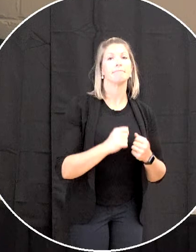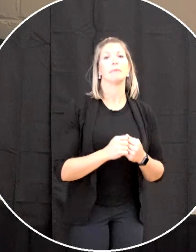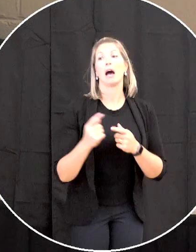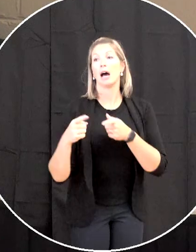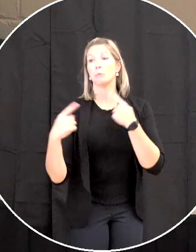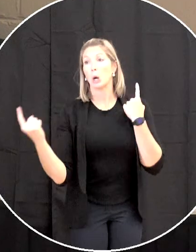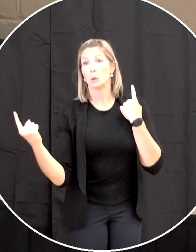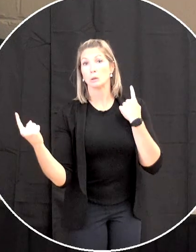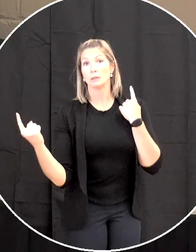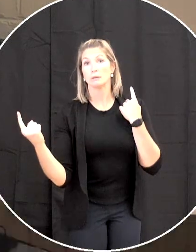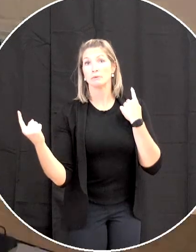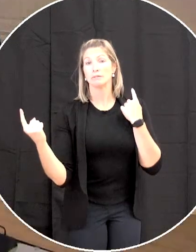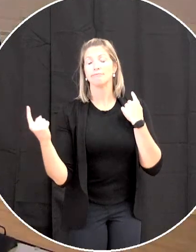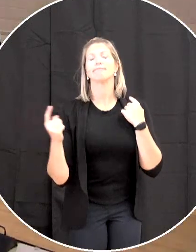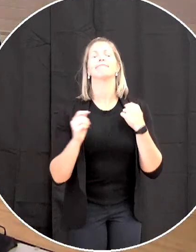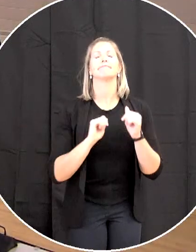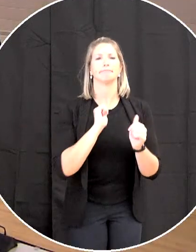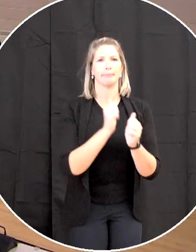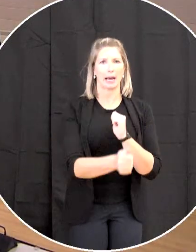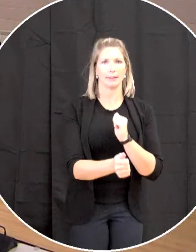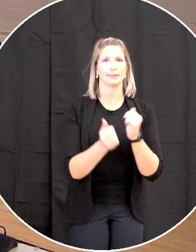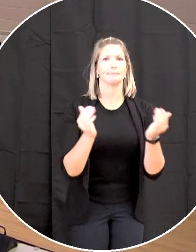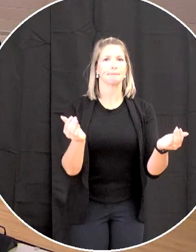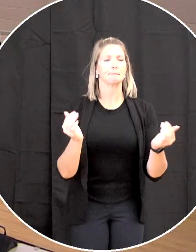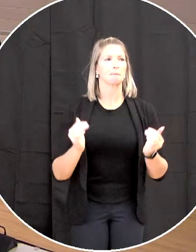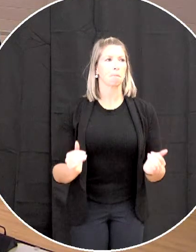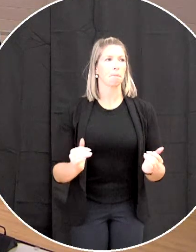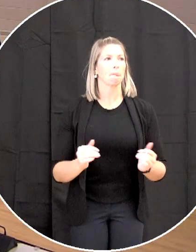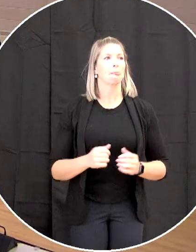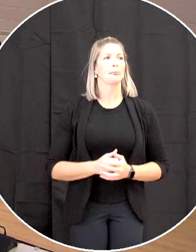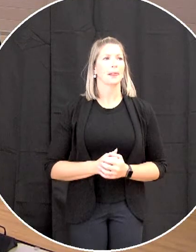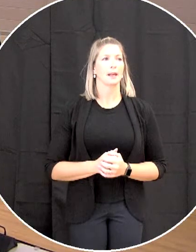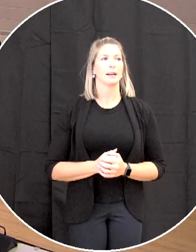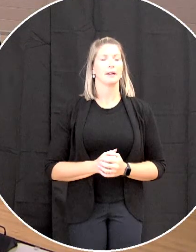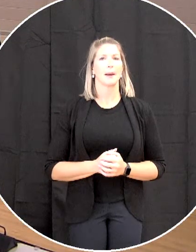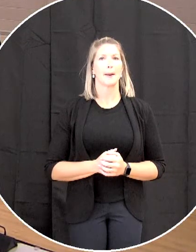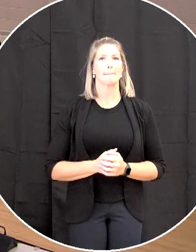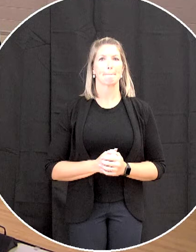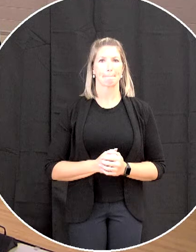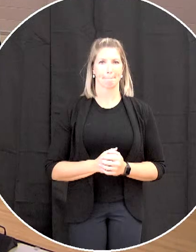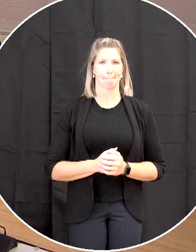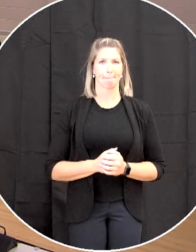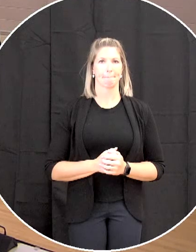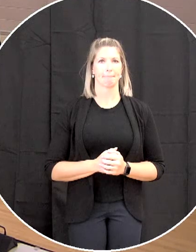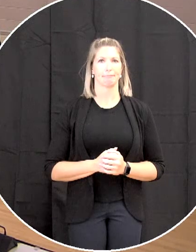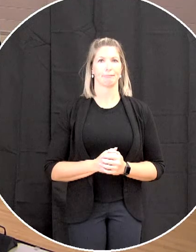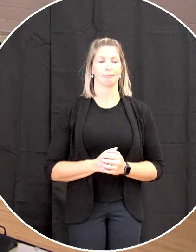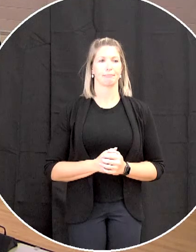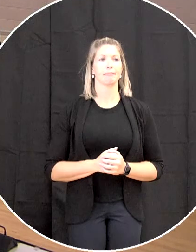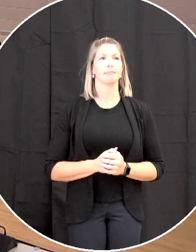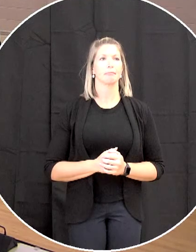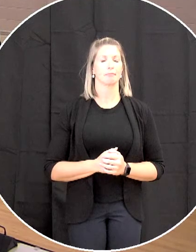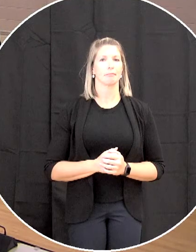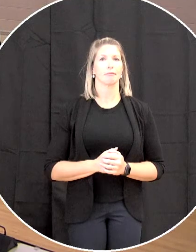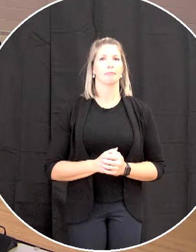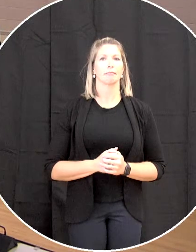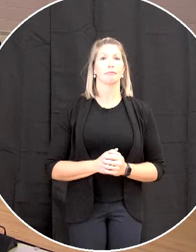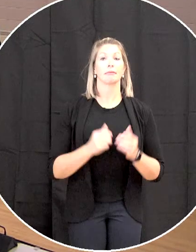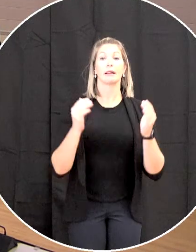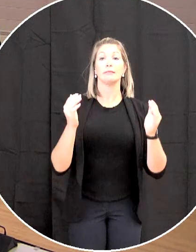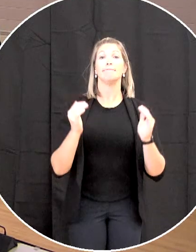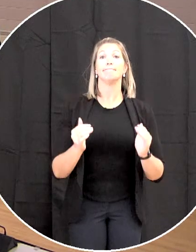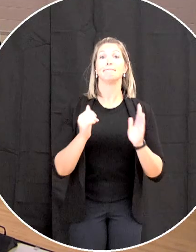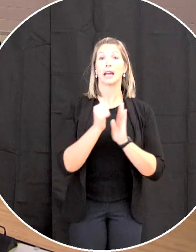Those against? Motion carries. Next item on the